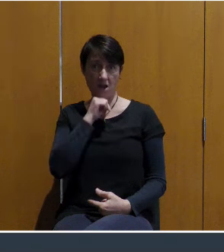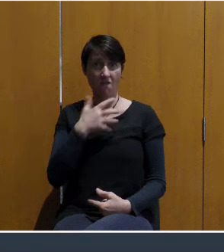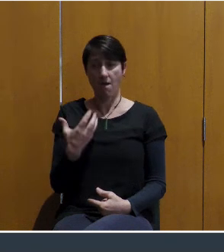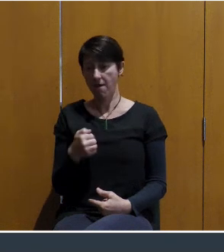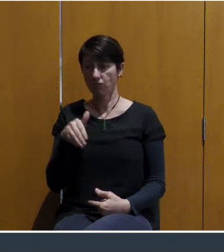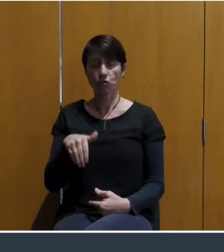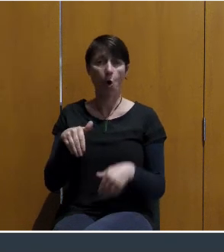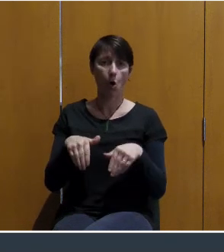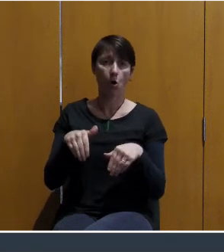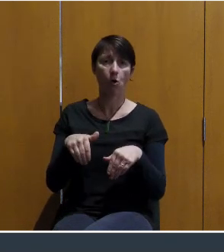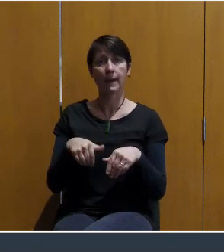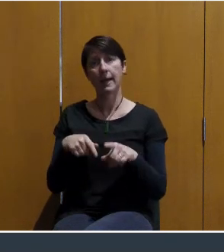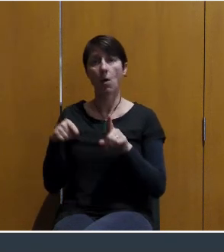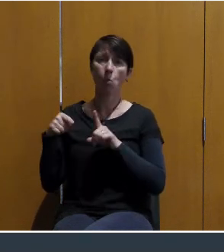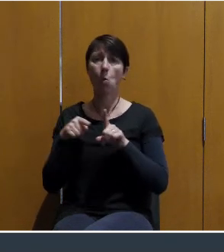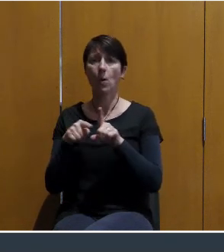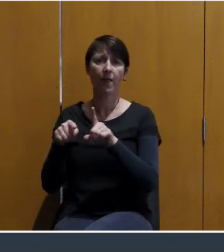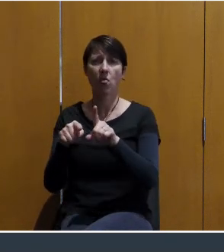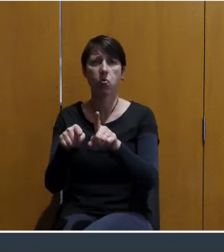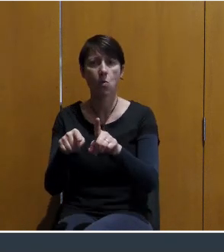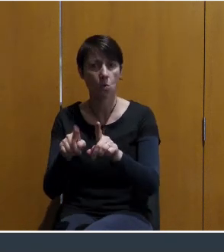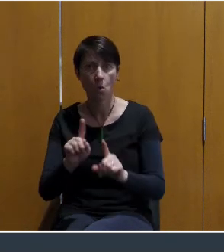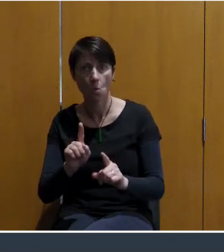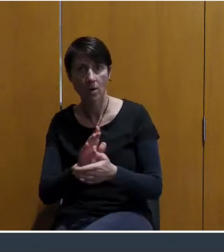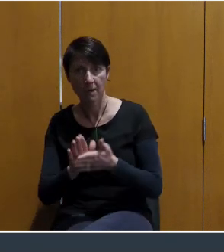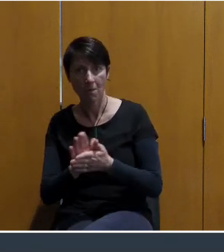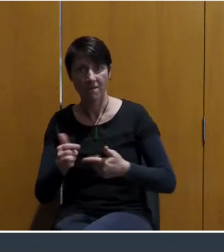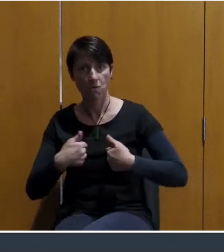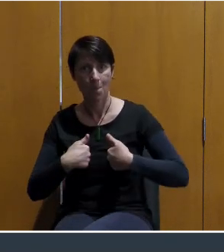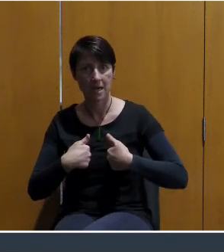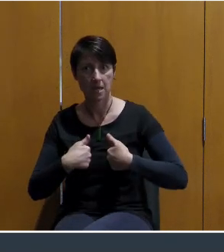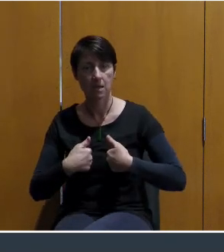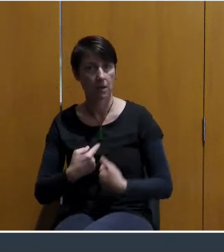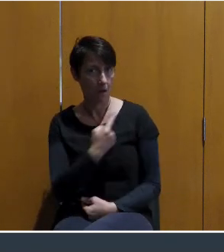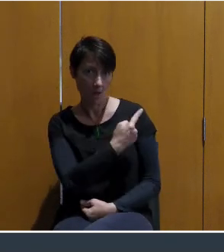through an area? So is that sufficient?